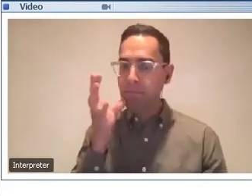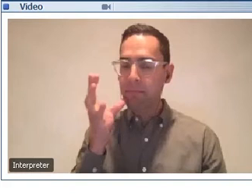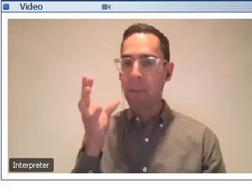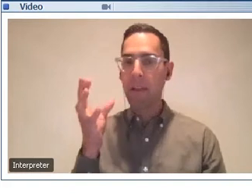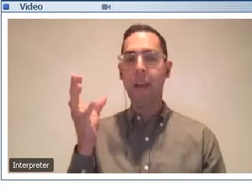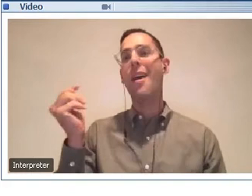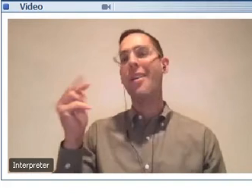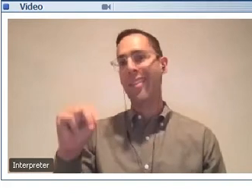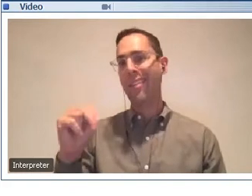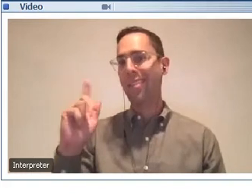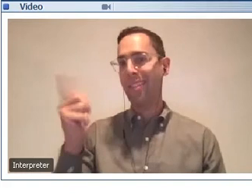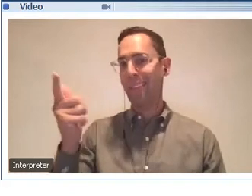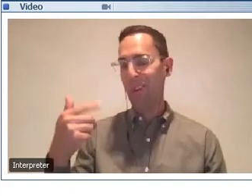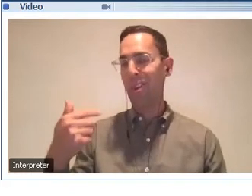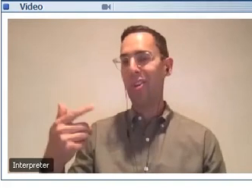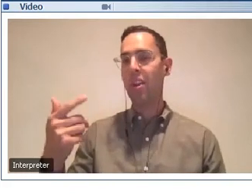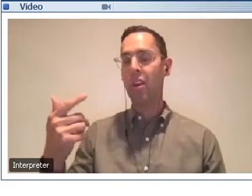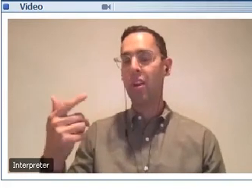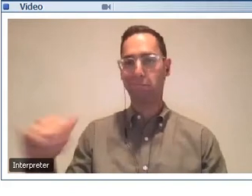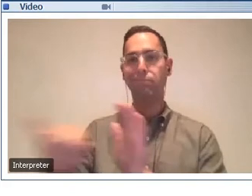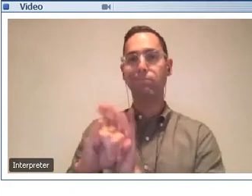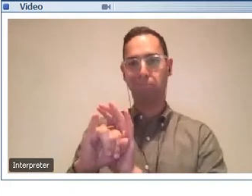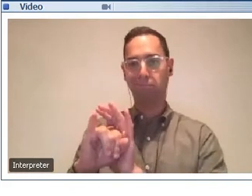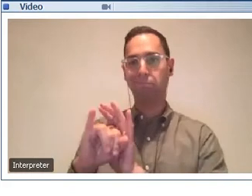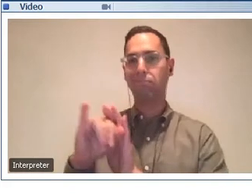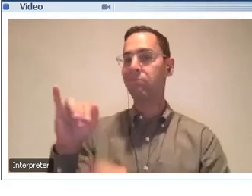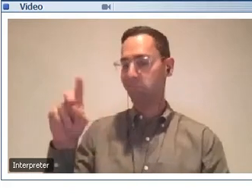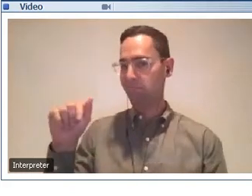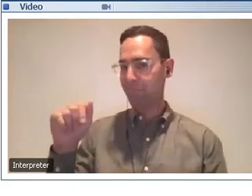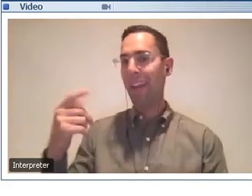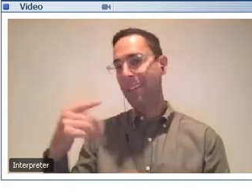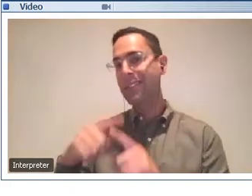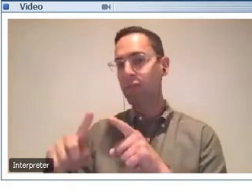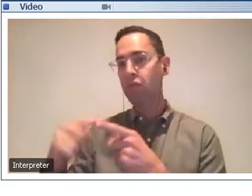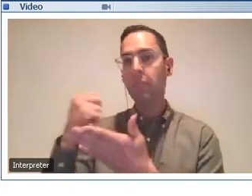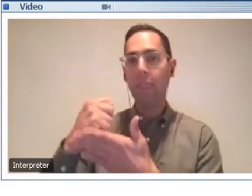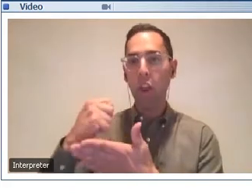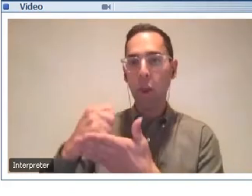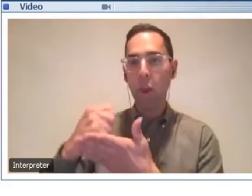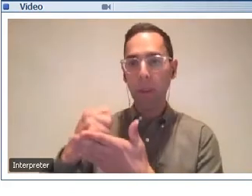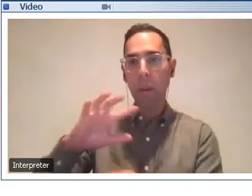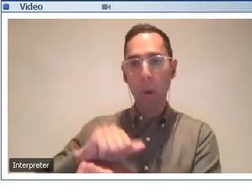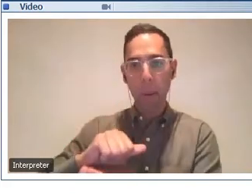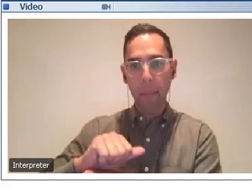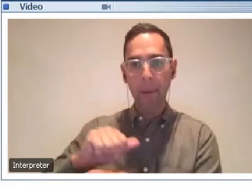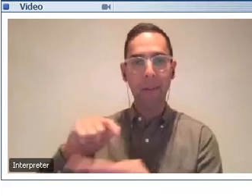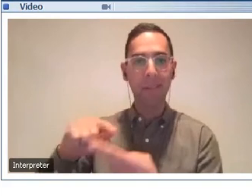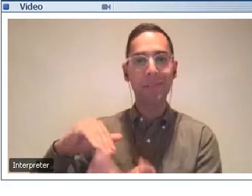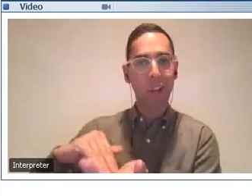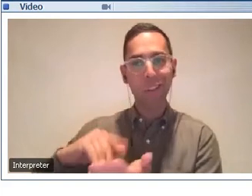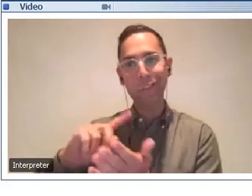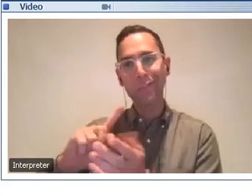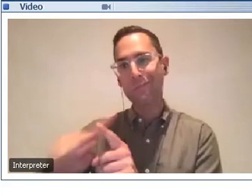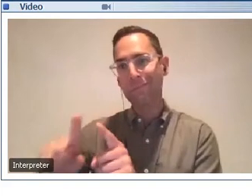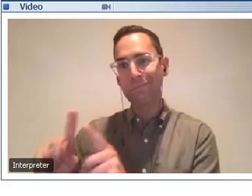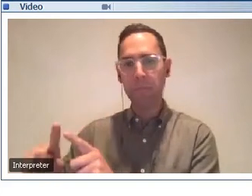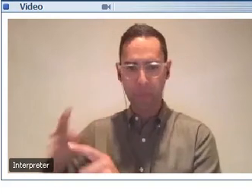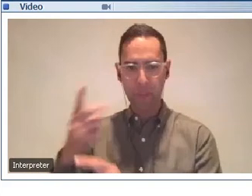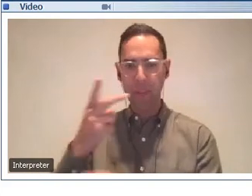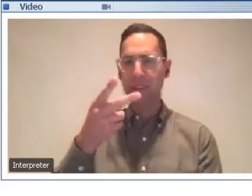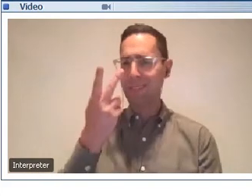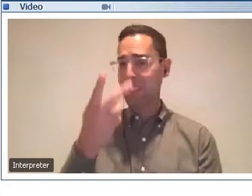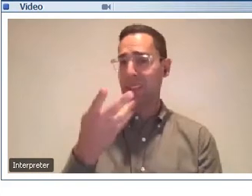ongoing therapy appointments, specialists, physicians. There's a picture of me on this slide sitting with my